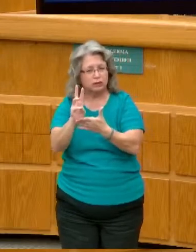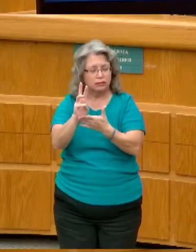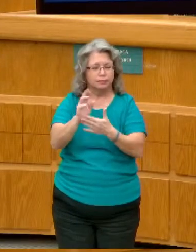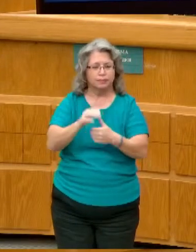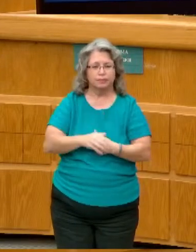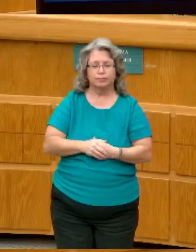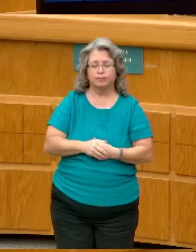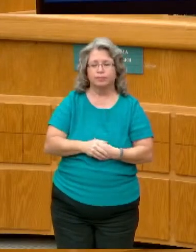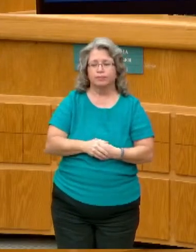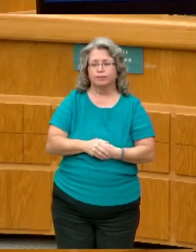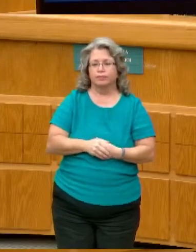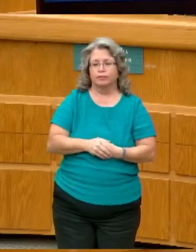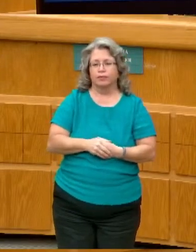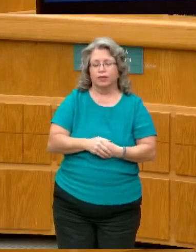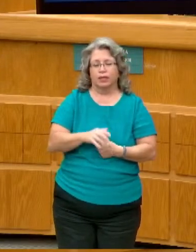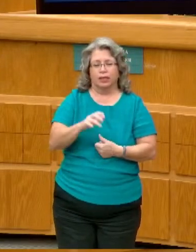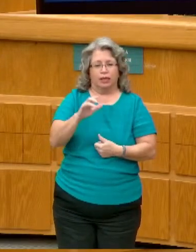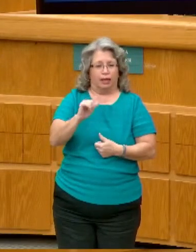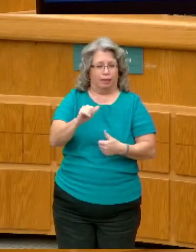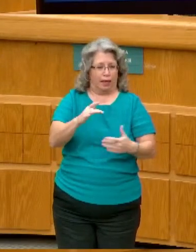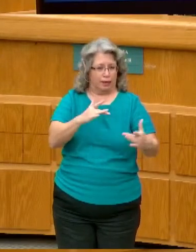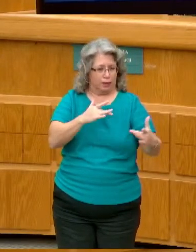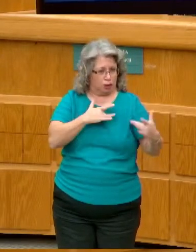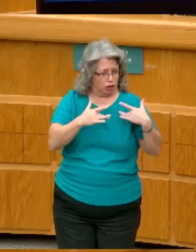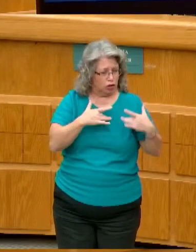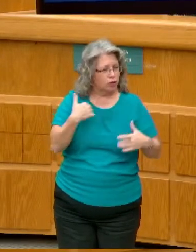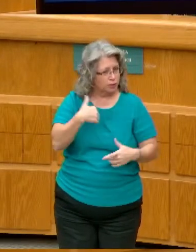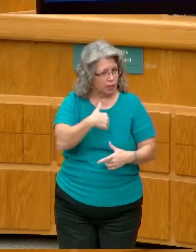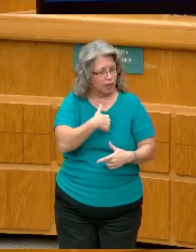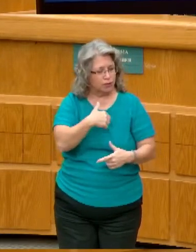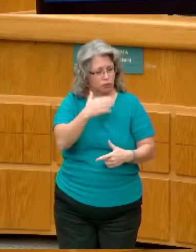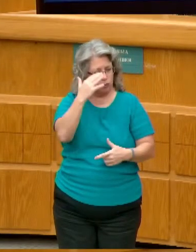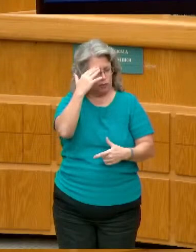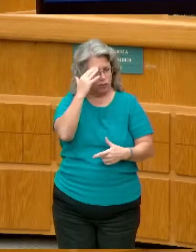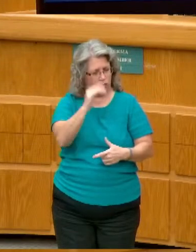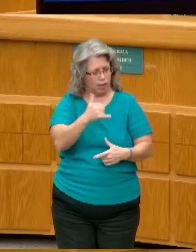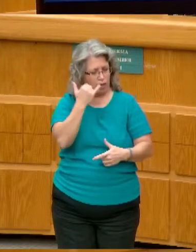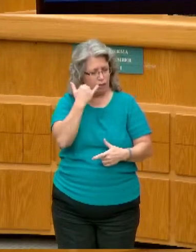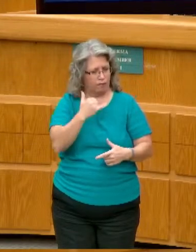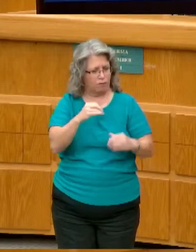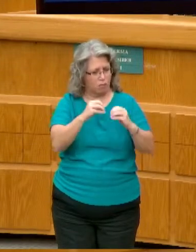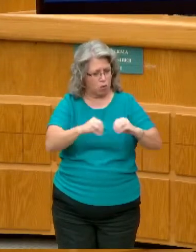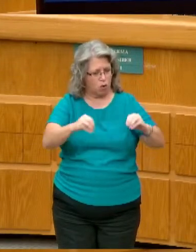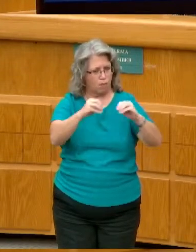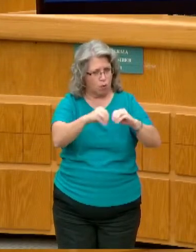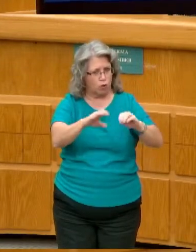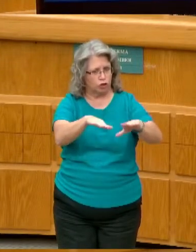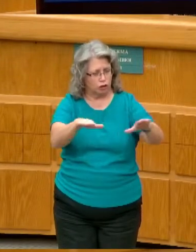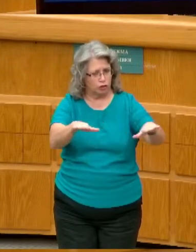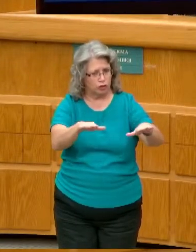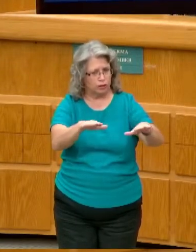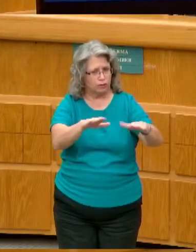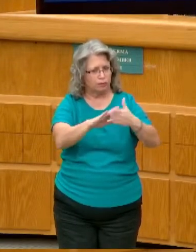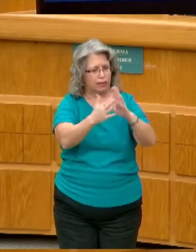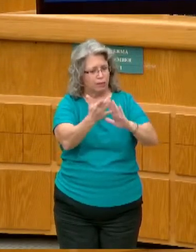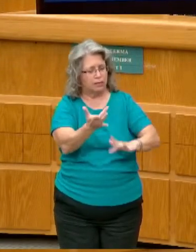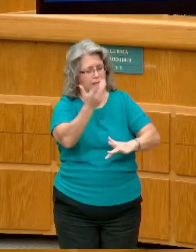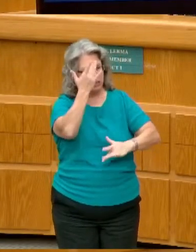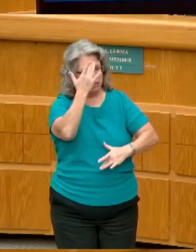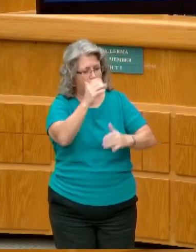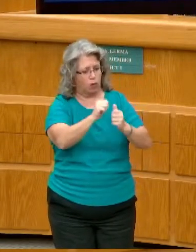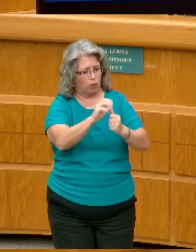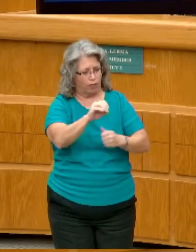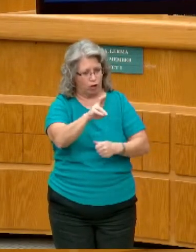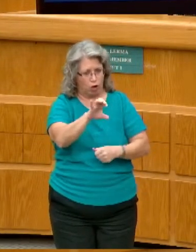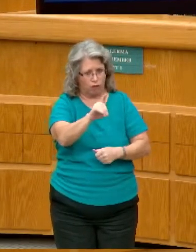for us, because we know that as more and more children get COVID-19, you're going to see additional hospitalizations